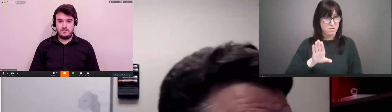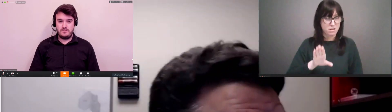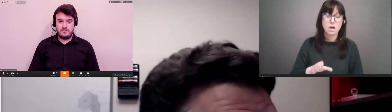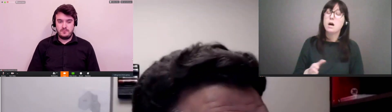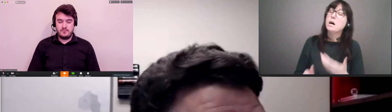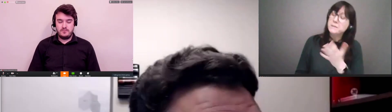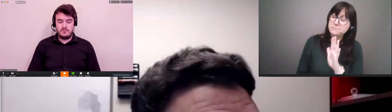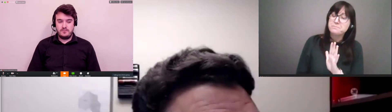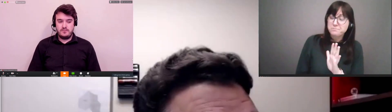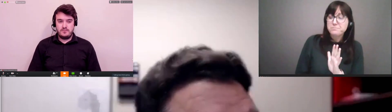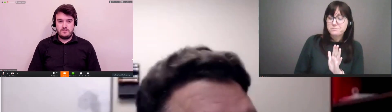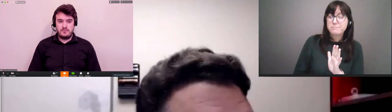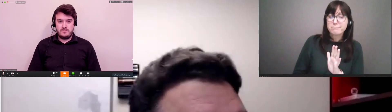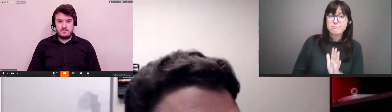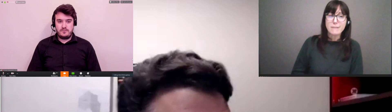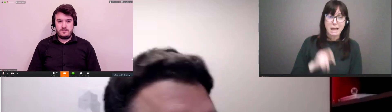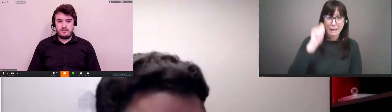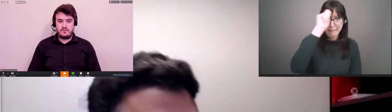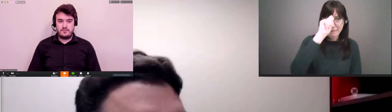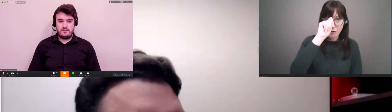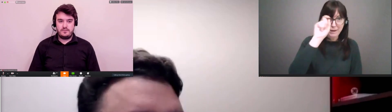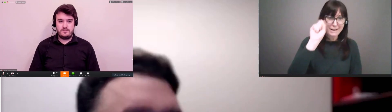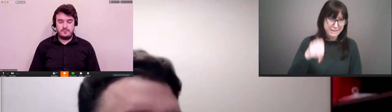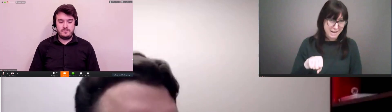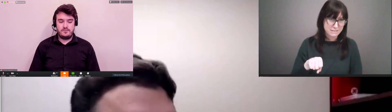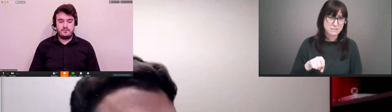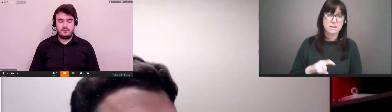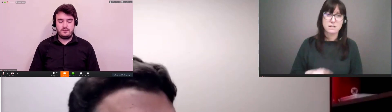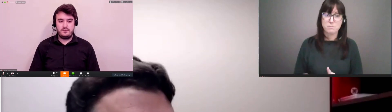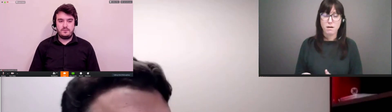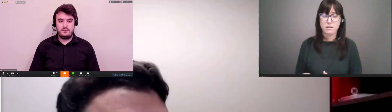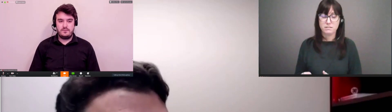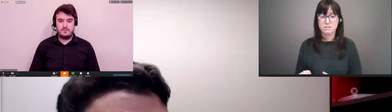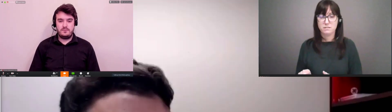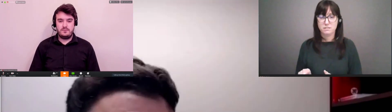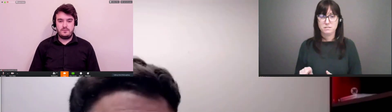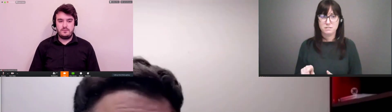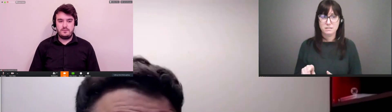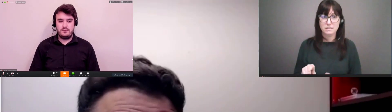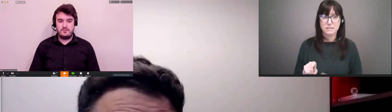yes. Pragmatically, knowing the